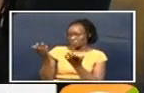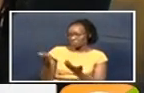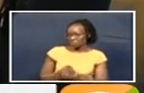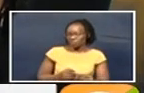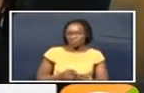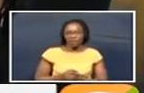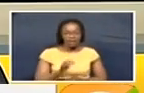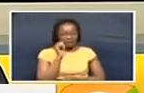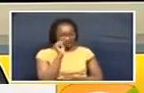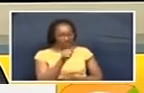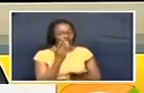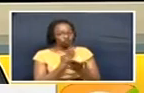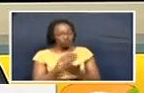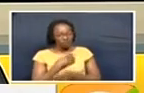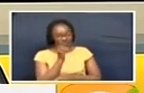Yes, I would say.